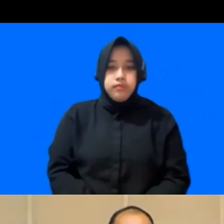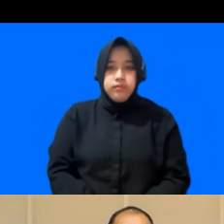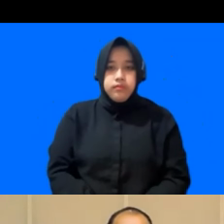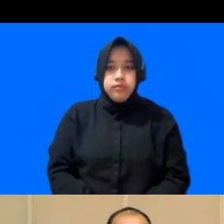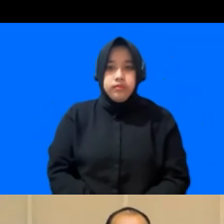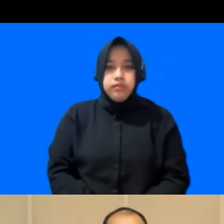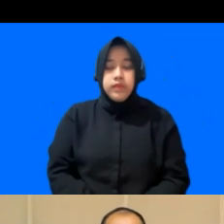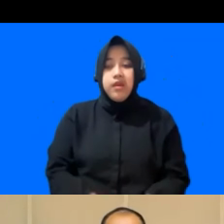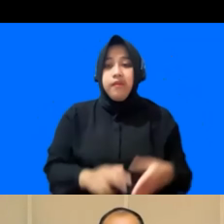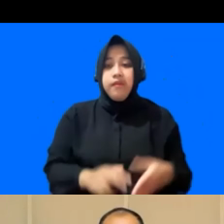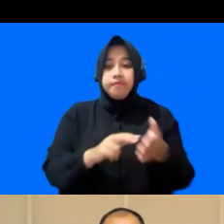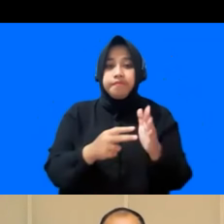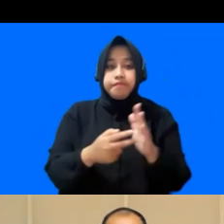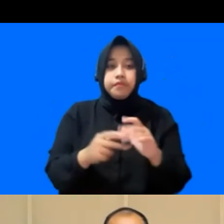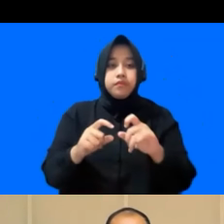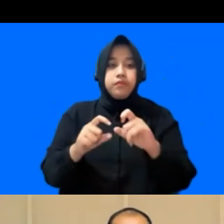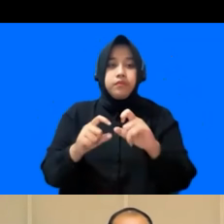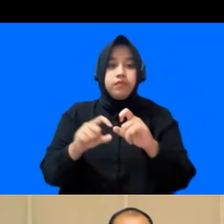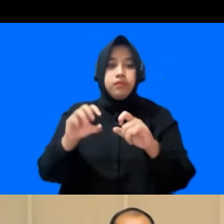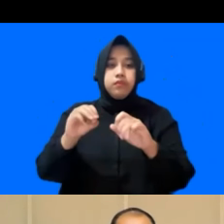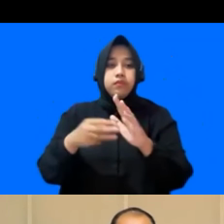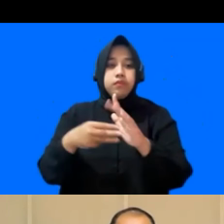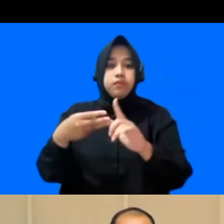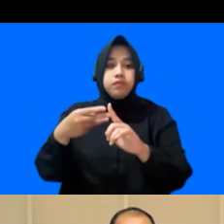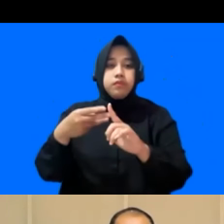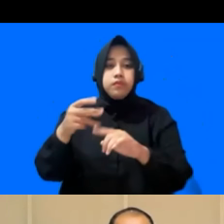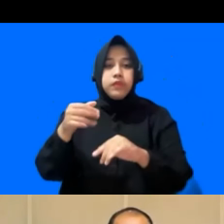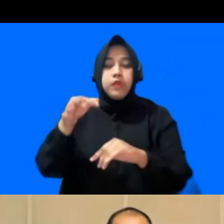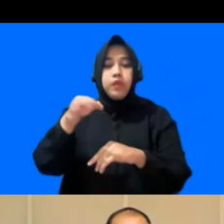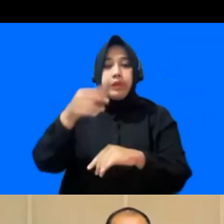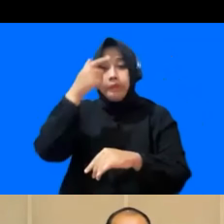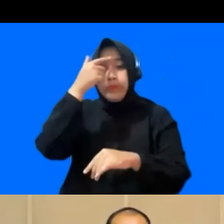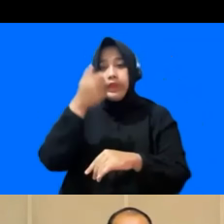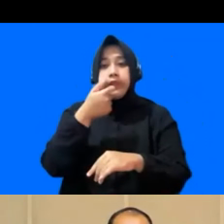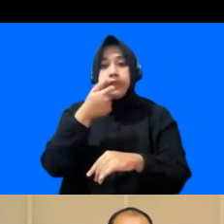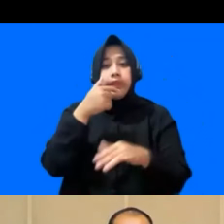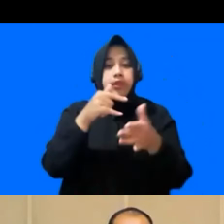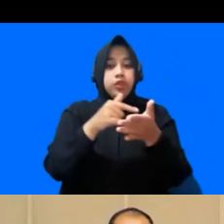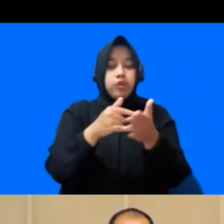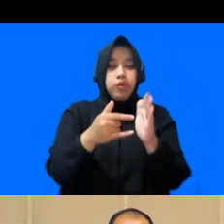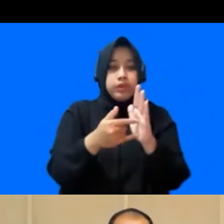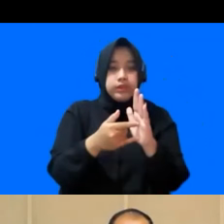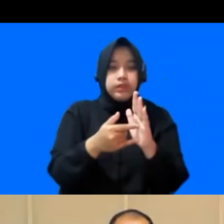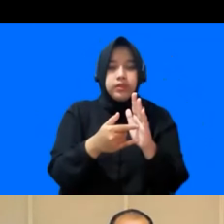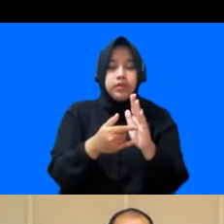please. So philosophically, sombre smart city is